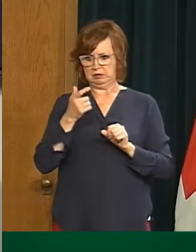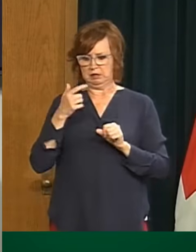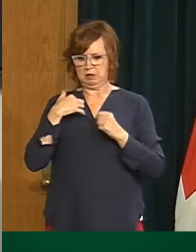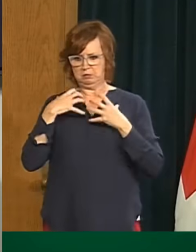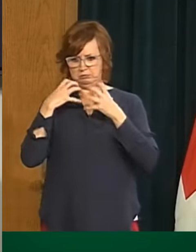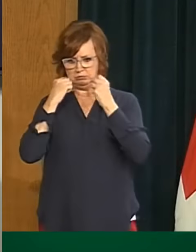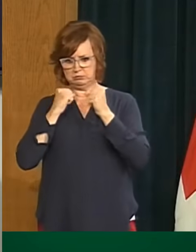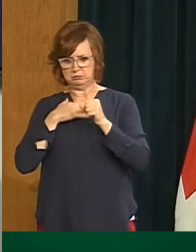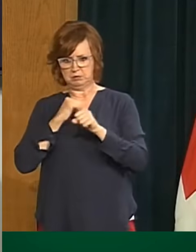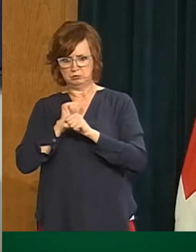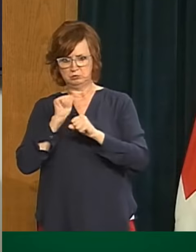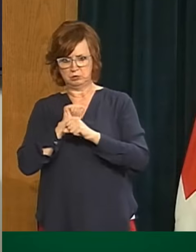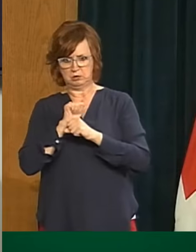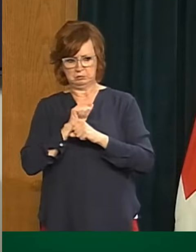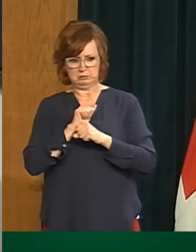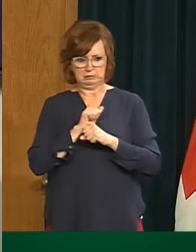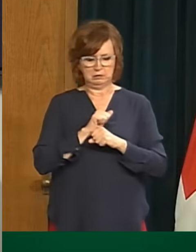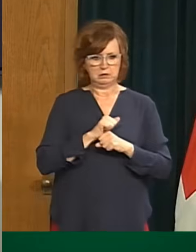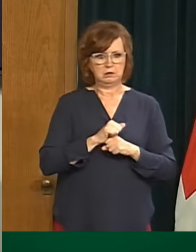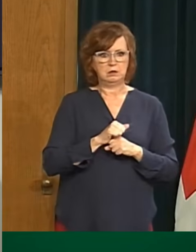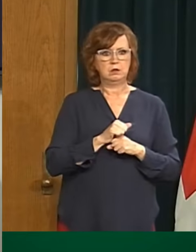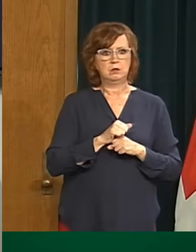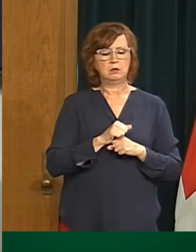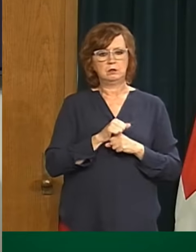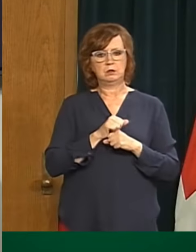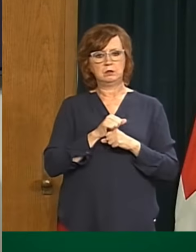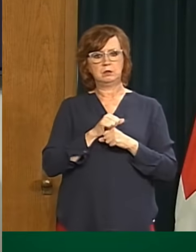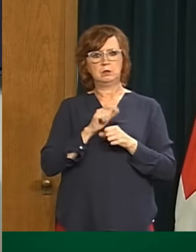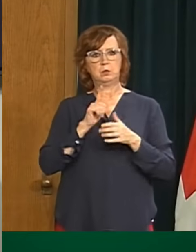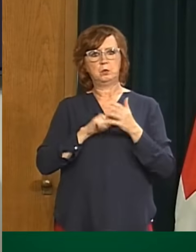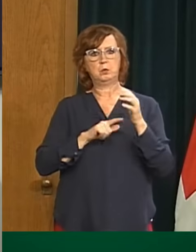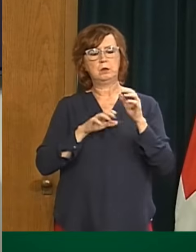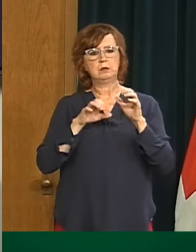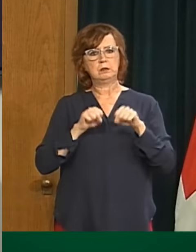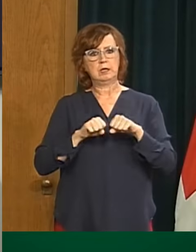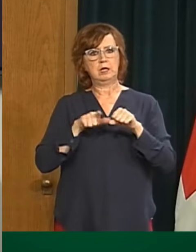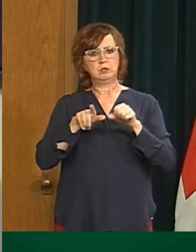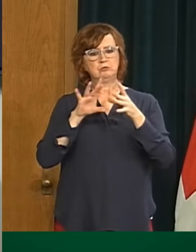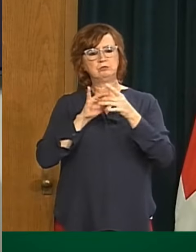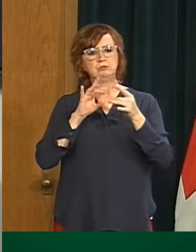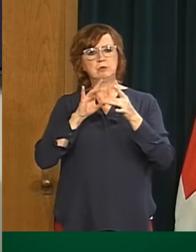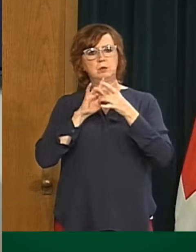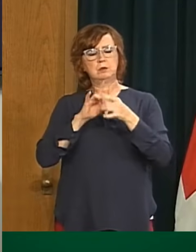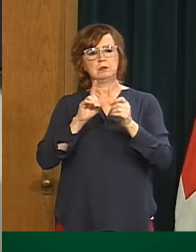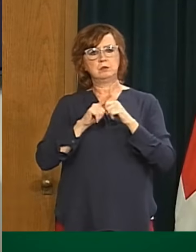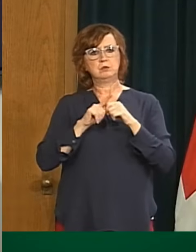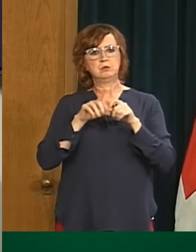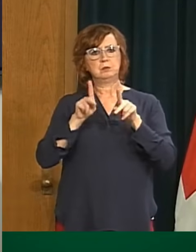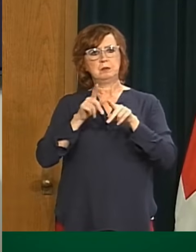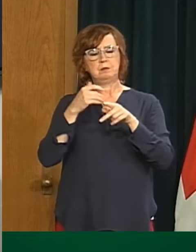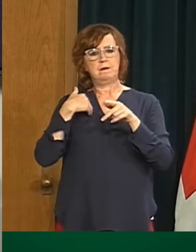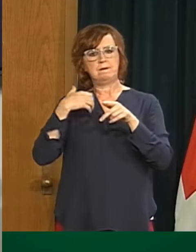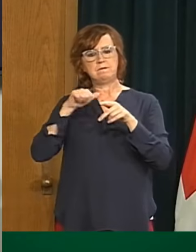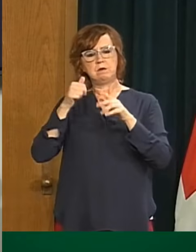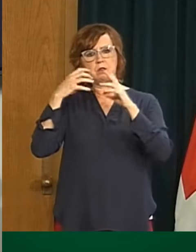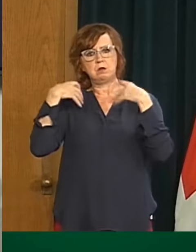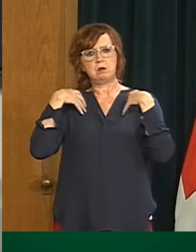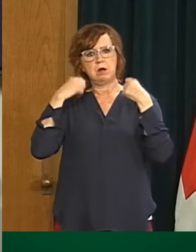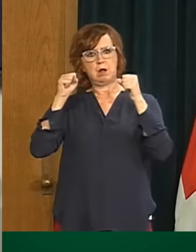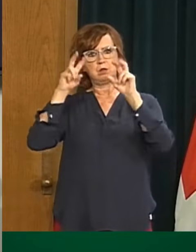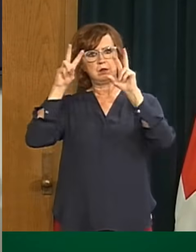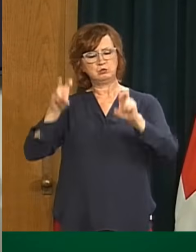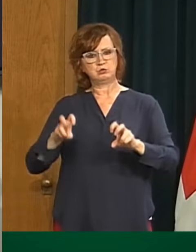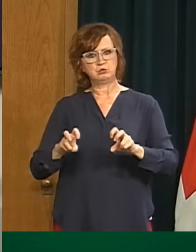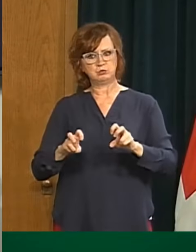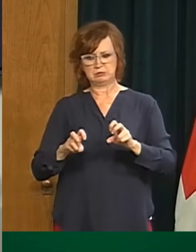you can say about what protections are there for vulnerable people who may not feel comfortable or safe